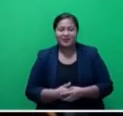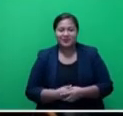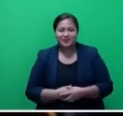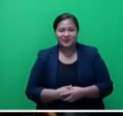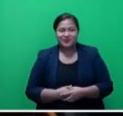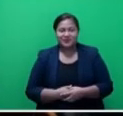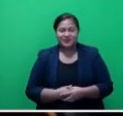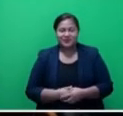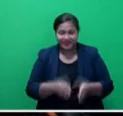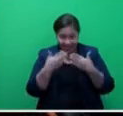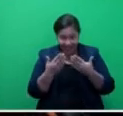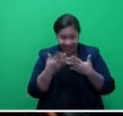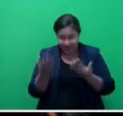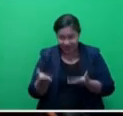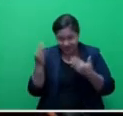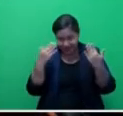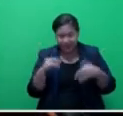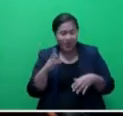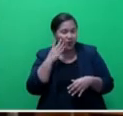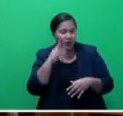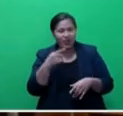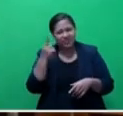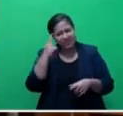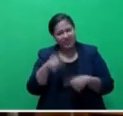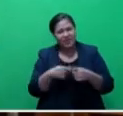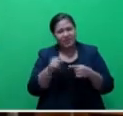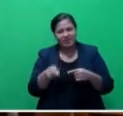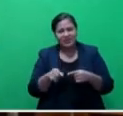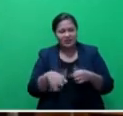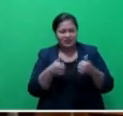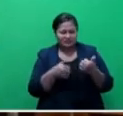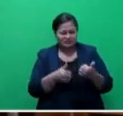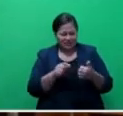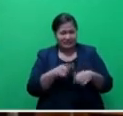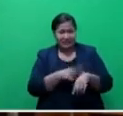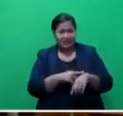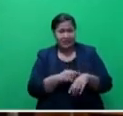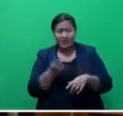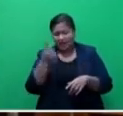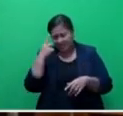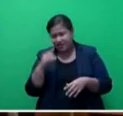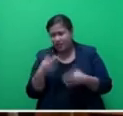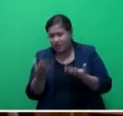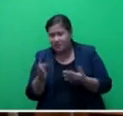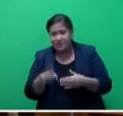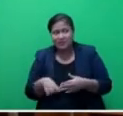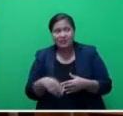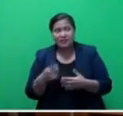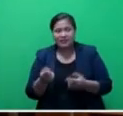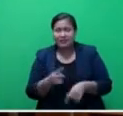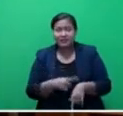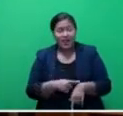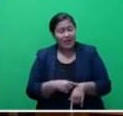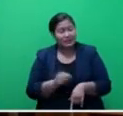Thank you, Honourable Speaker. So when we did think of this, there were good times, and at the moment, I think Honourable Member does know that the times aren't very